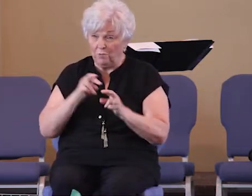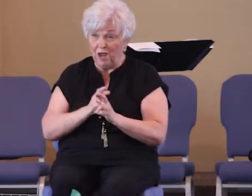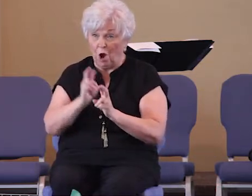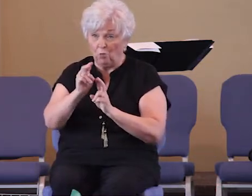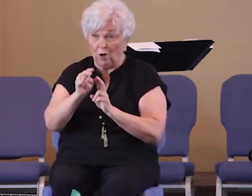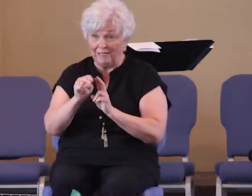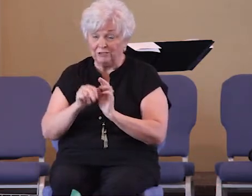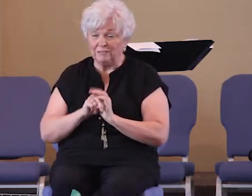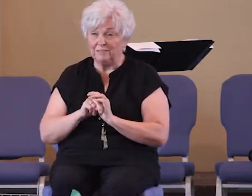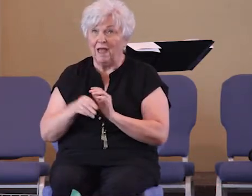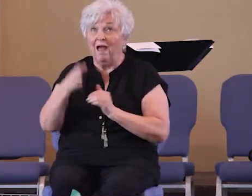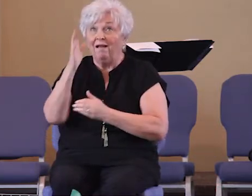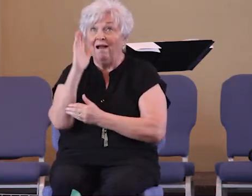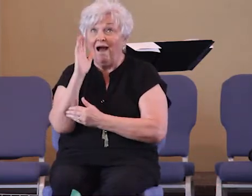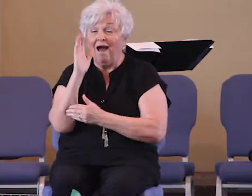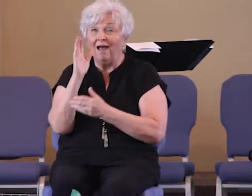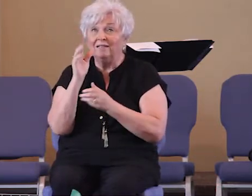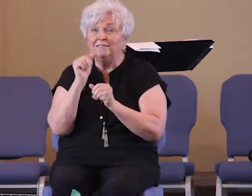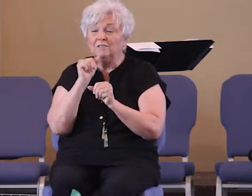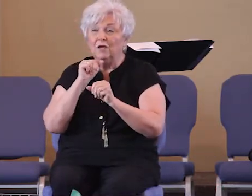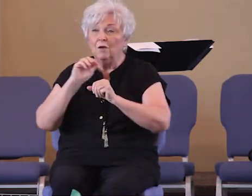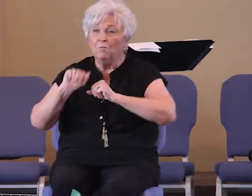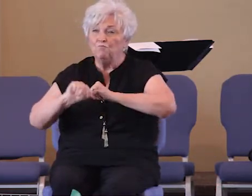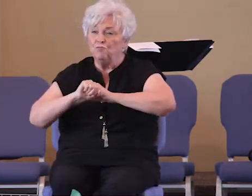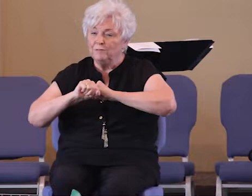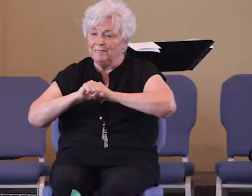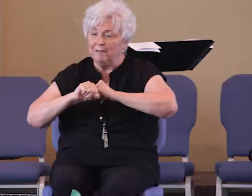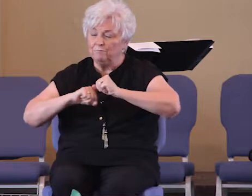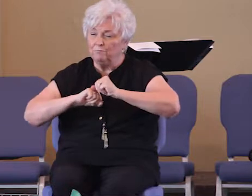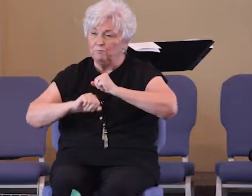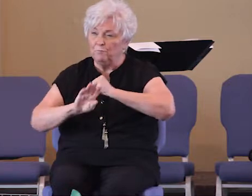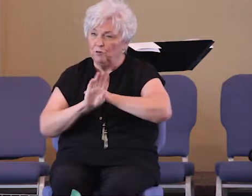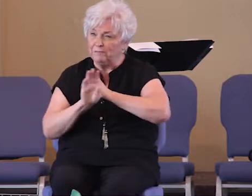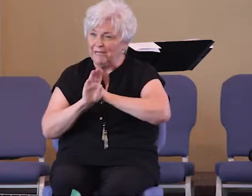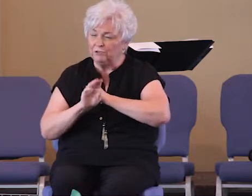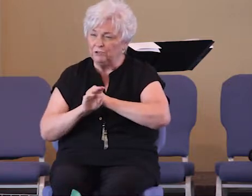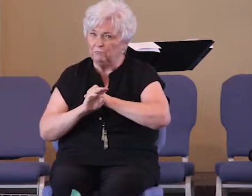supersedes everything else. Doesn't mean there won't be consequences.